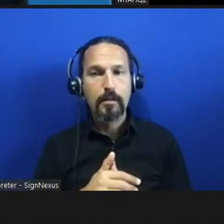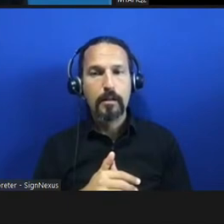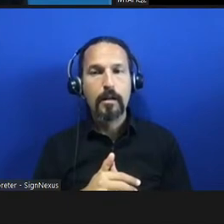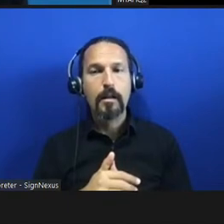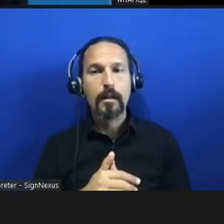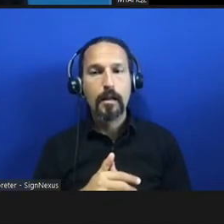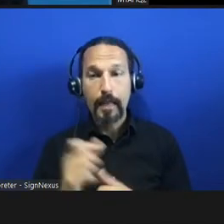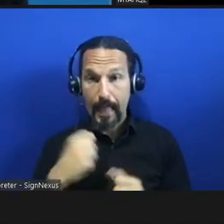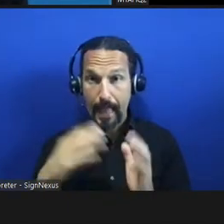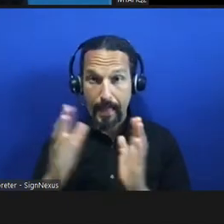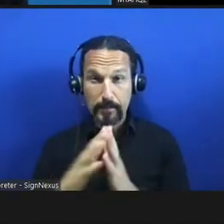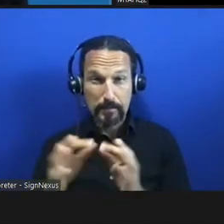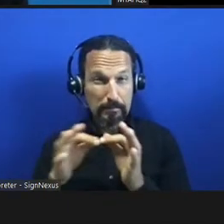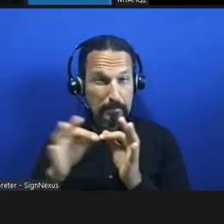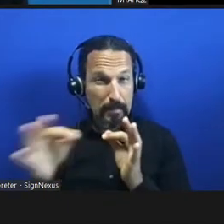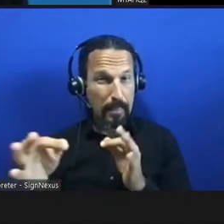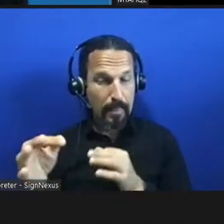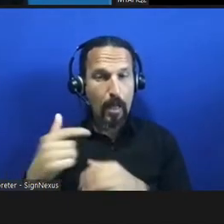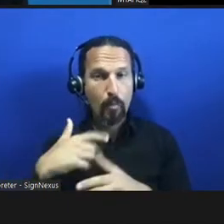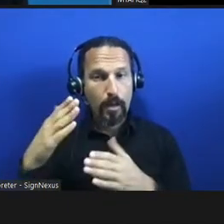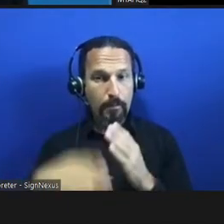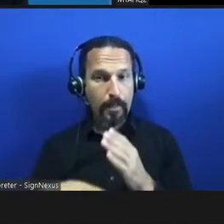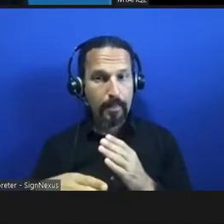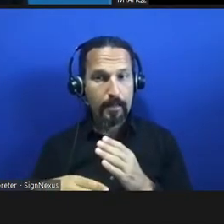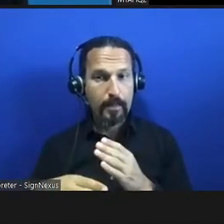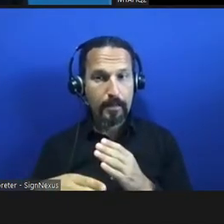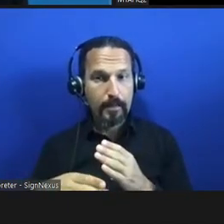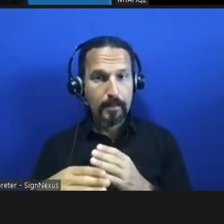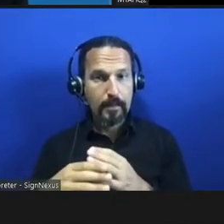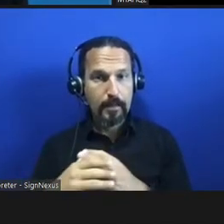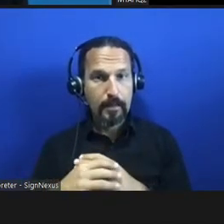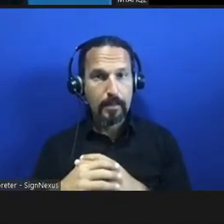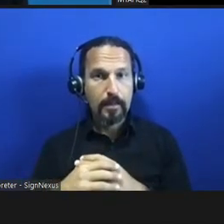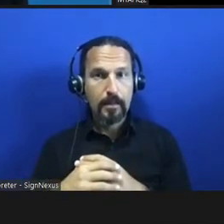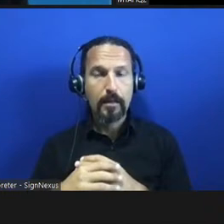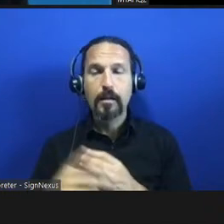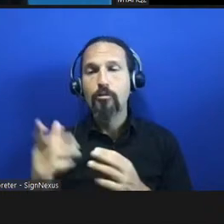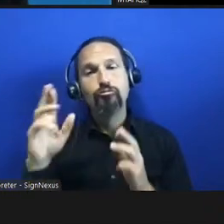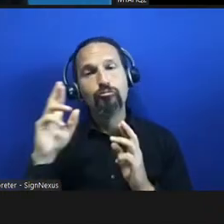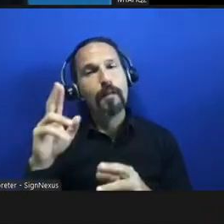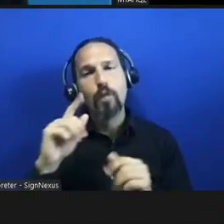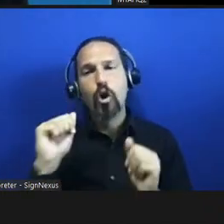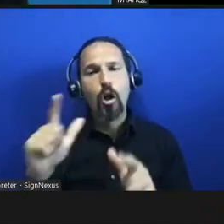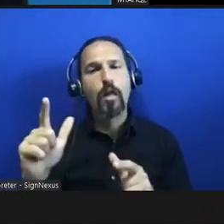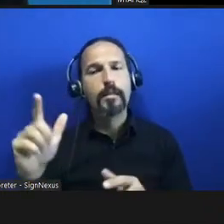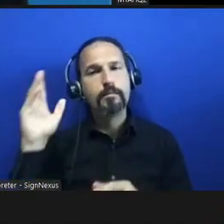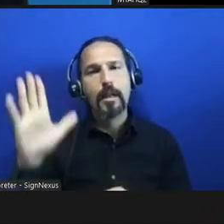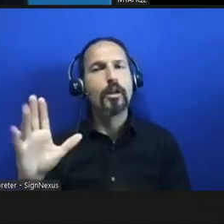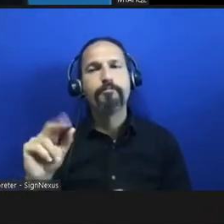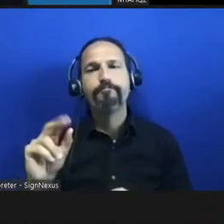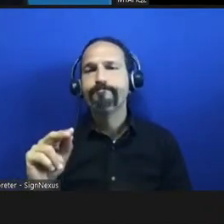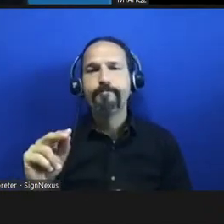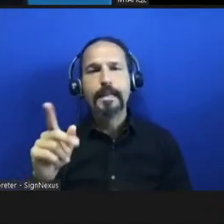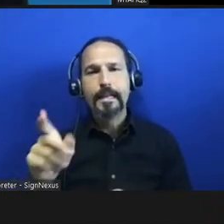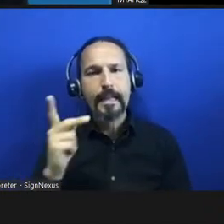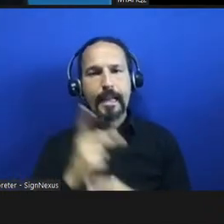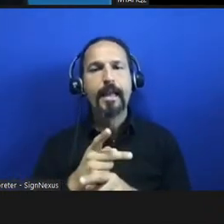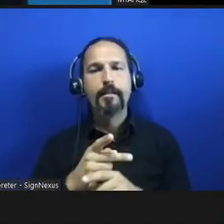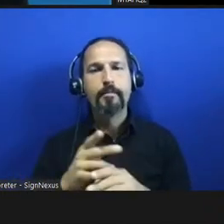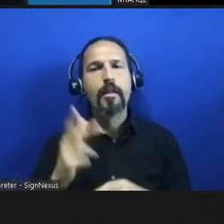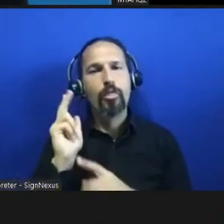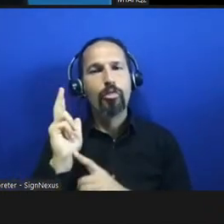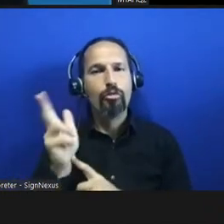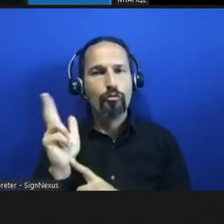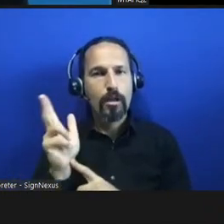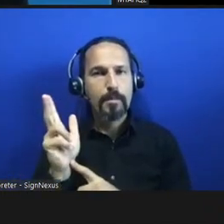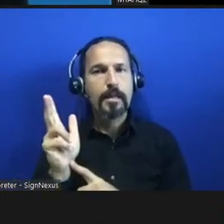I'm sorry can I ask for one more moment just to complete it in respect for all speakers we ask that you keep your remarks to